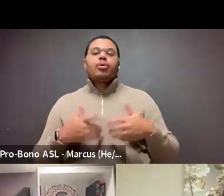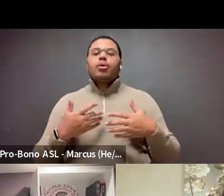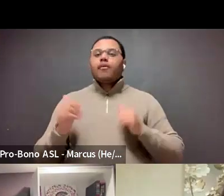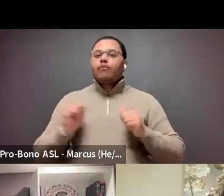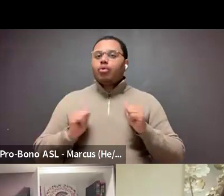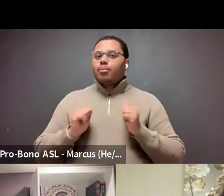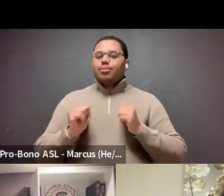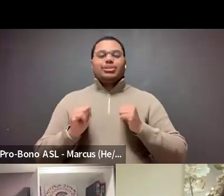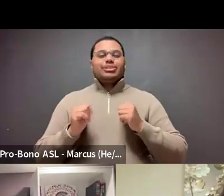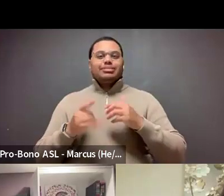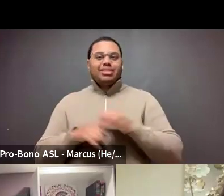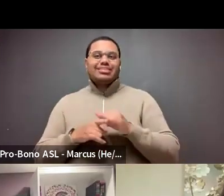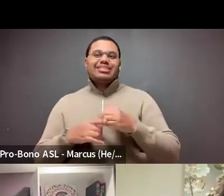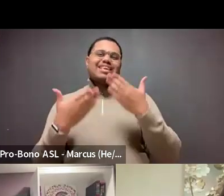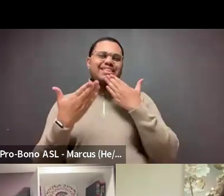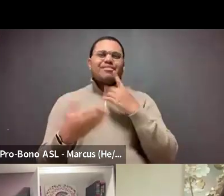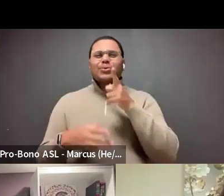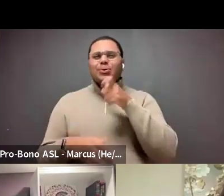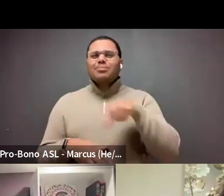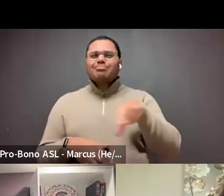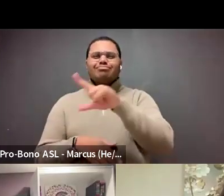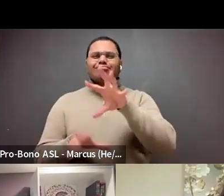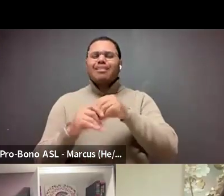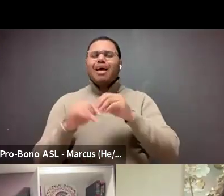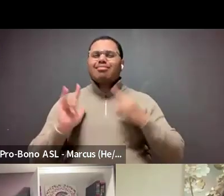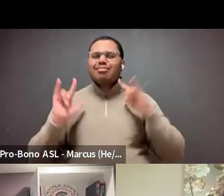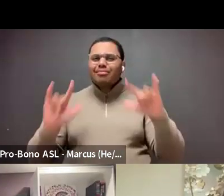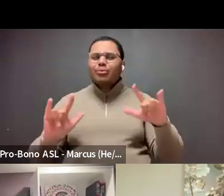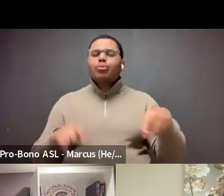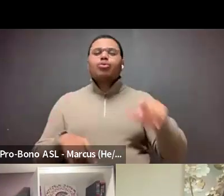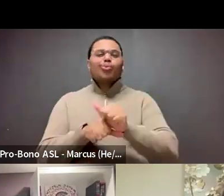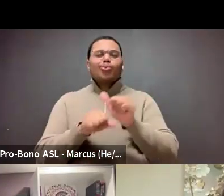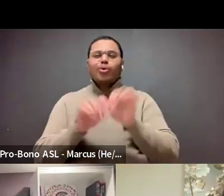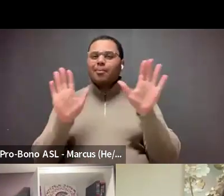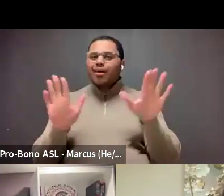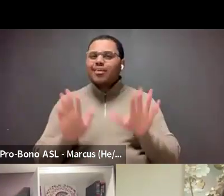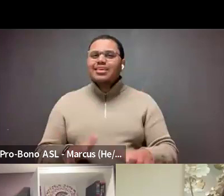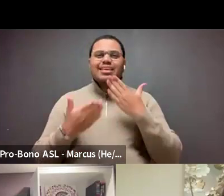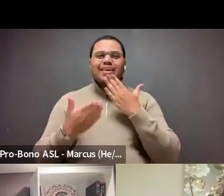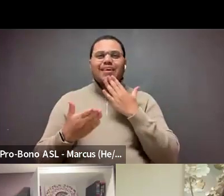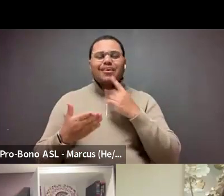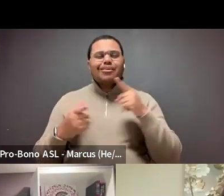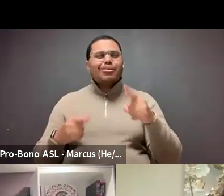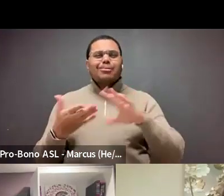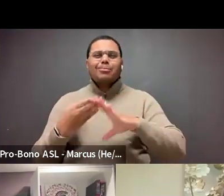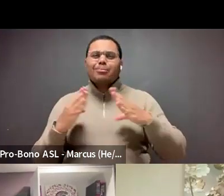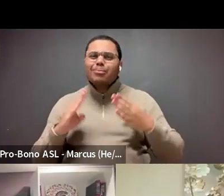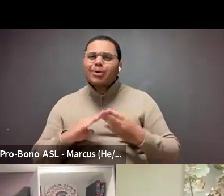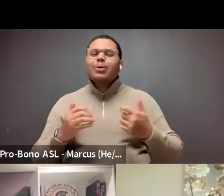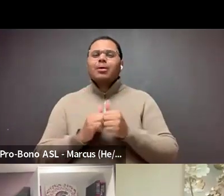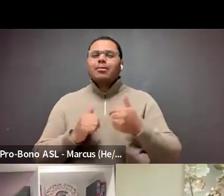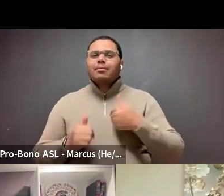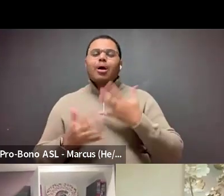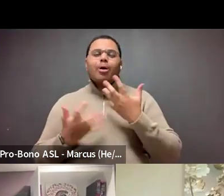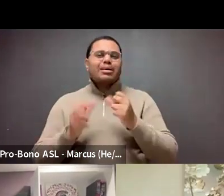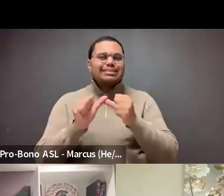give a super thank you to all of the contributors. I love you all, your work is amazing. Thank you for being in community with me. I wanna continue